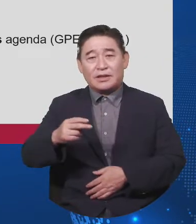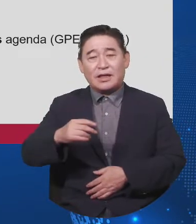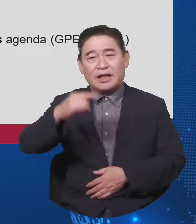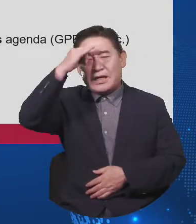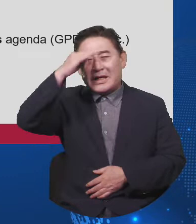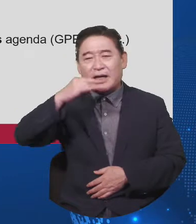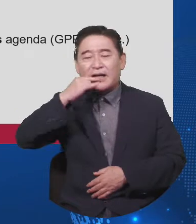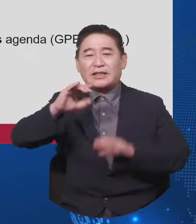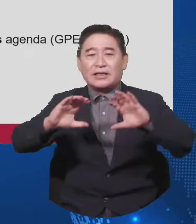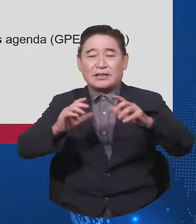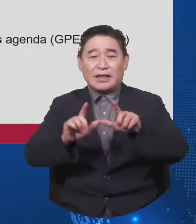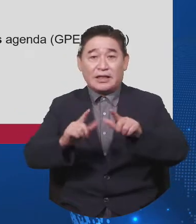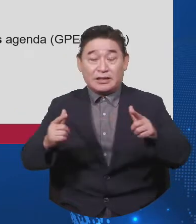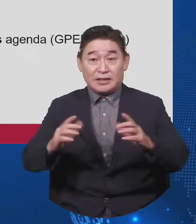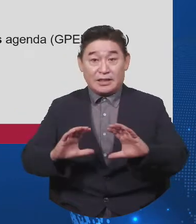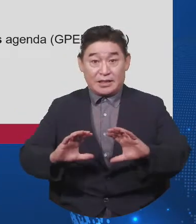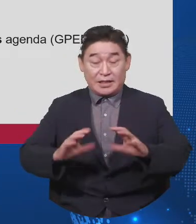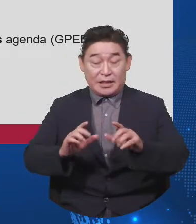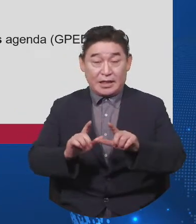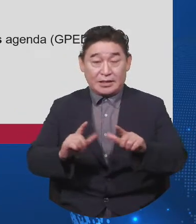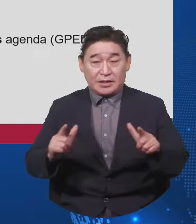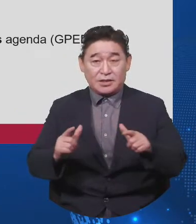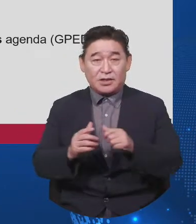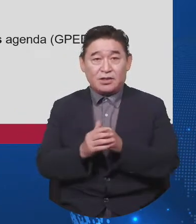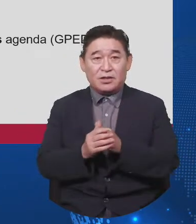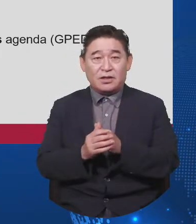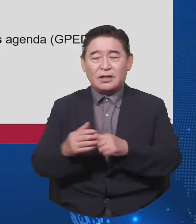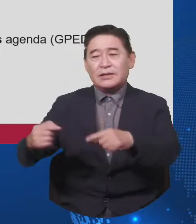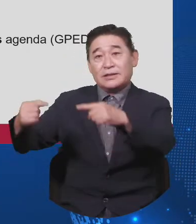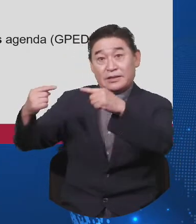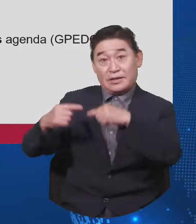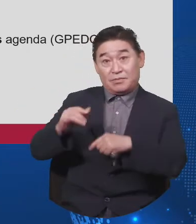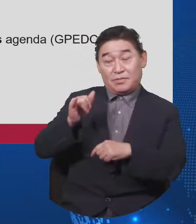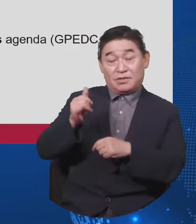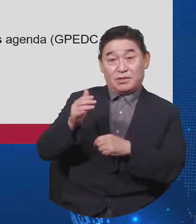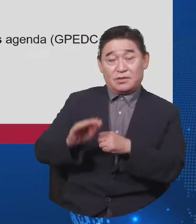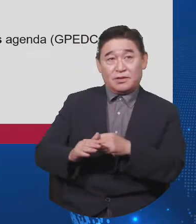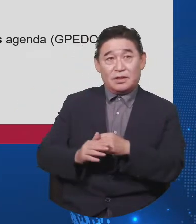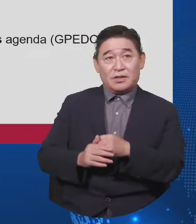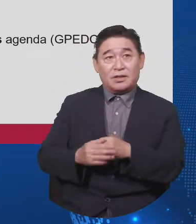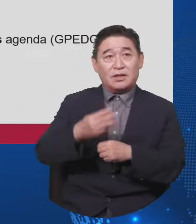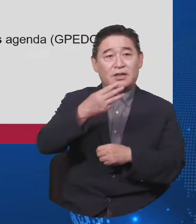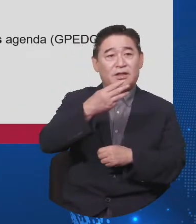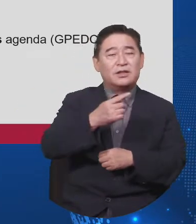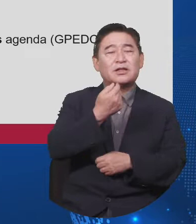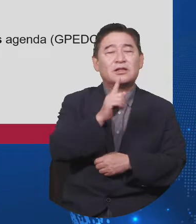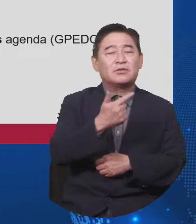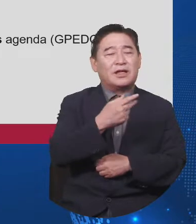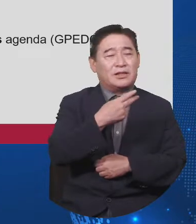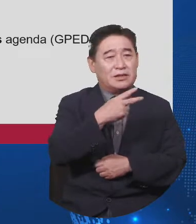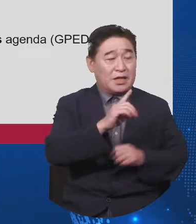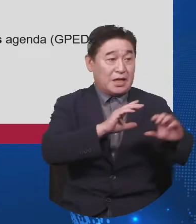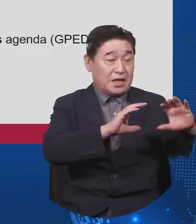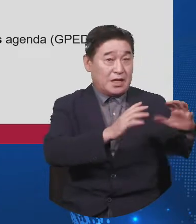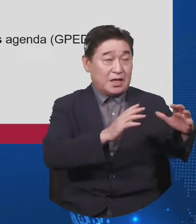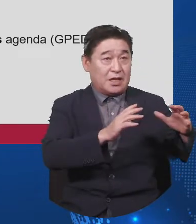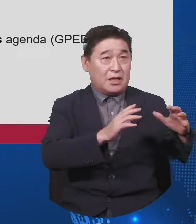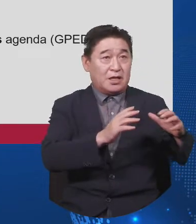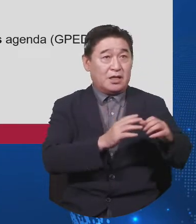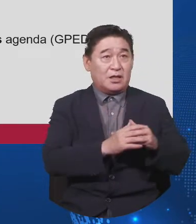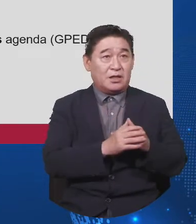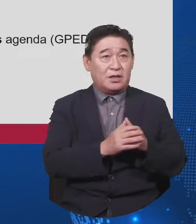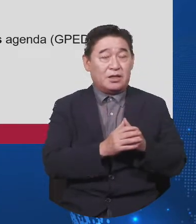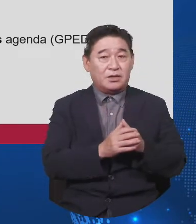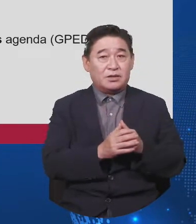great. I could even add more, like Rwanda. There's also a good collaboration between Korean institutions and the Rwandan